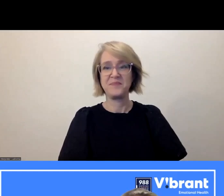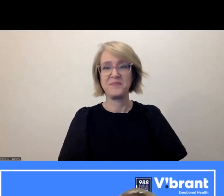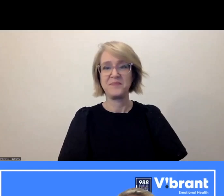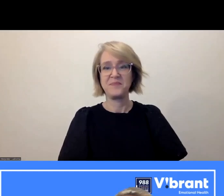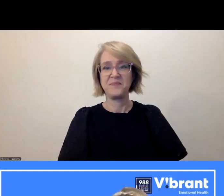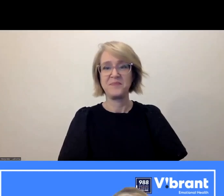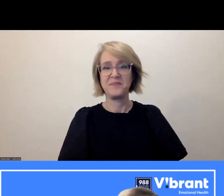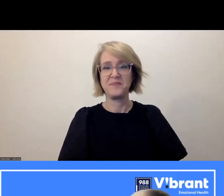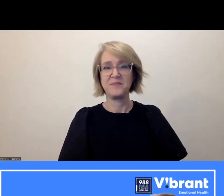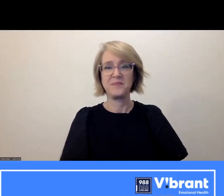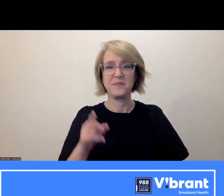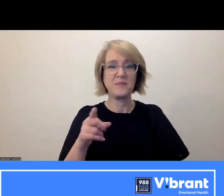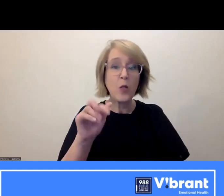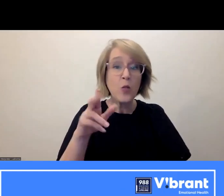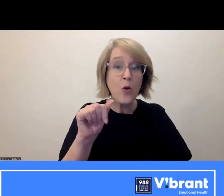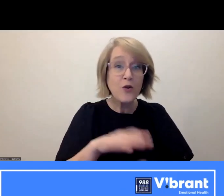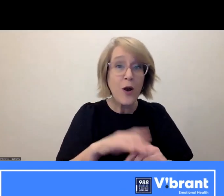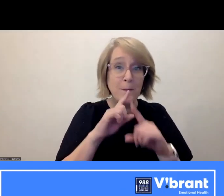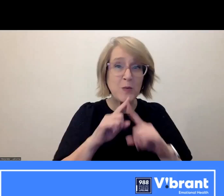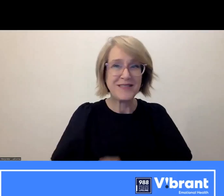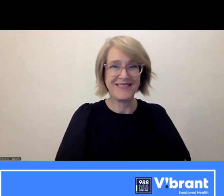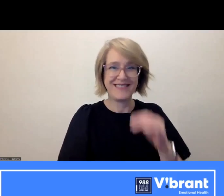You're on mute, Laura.